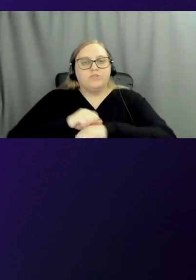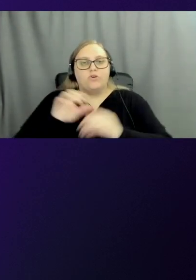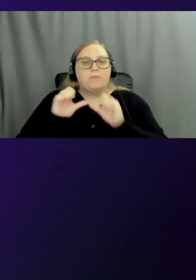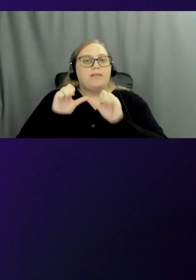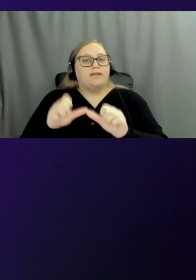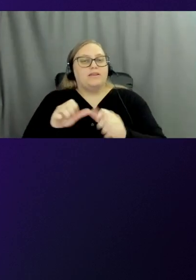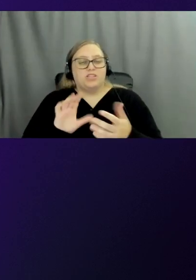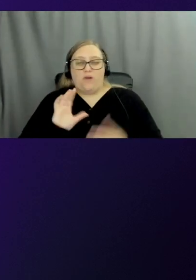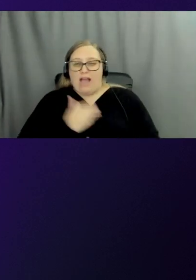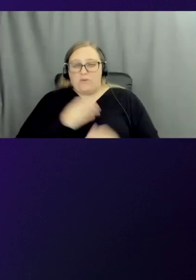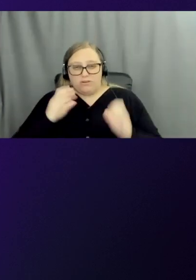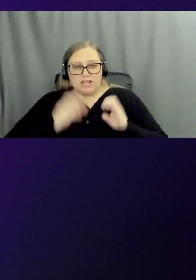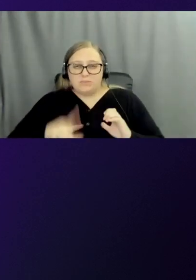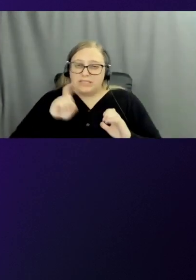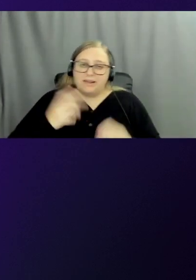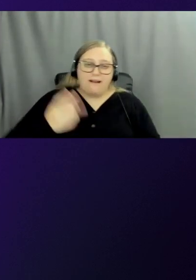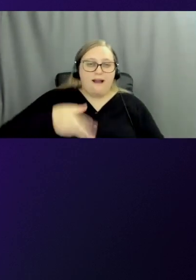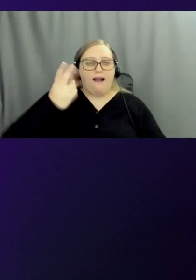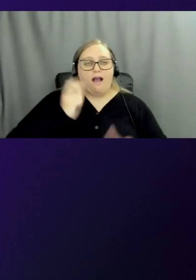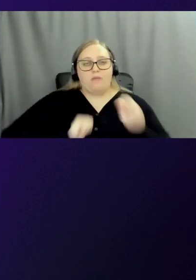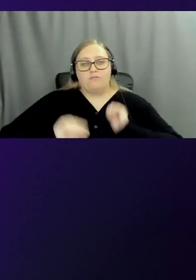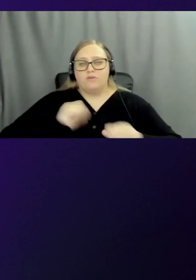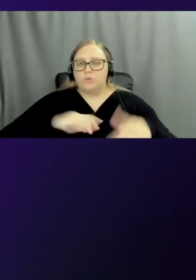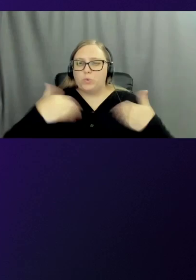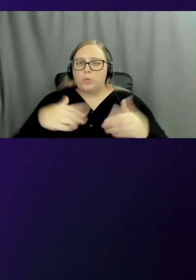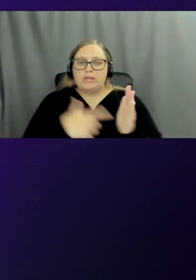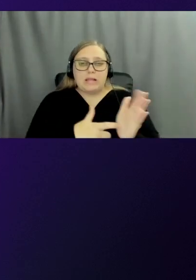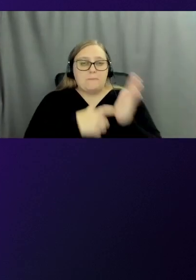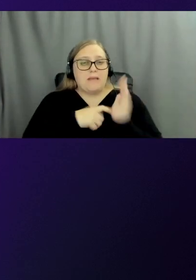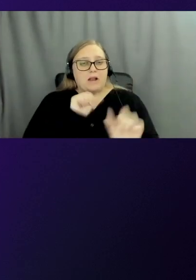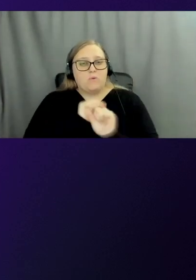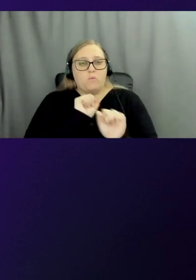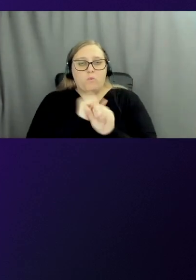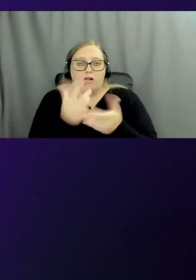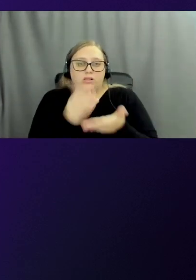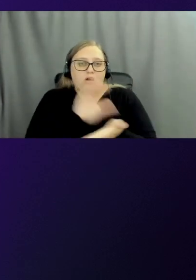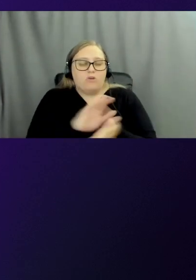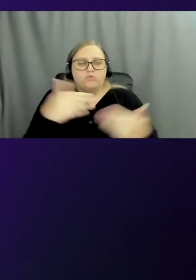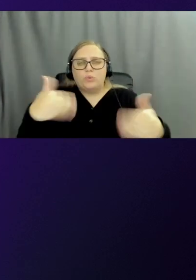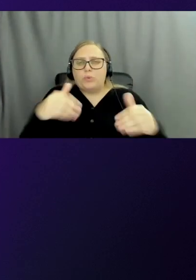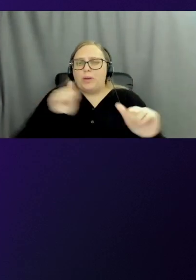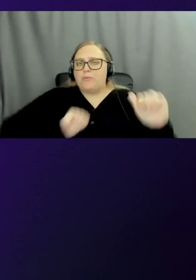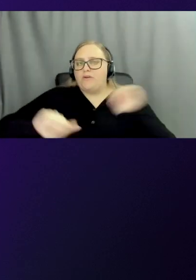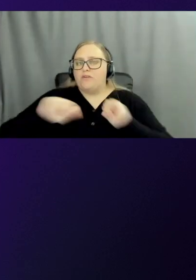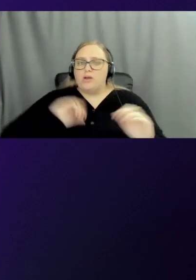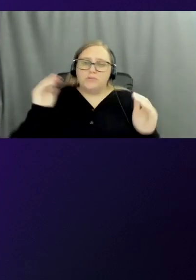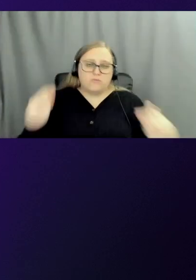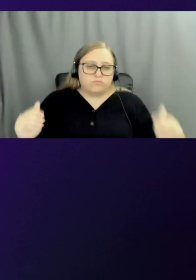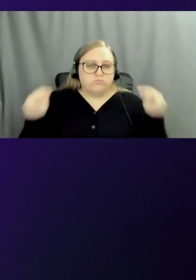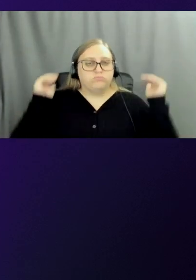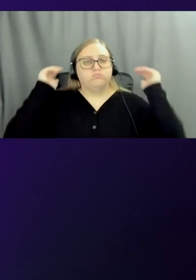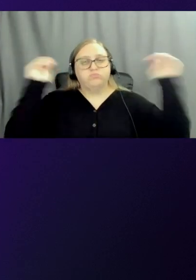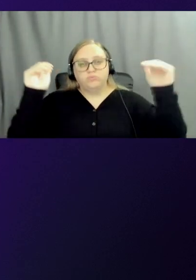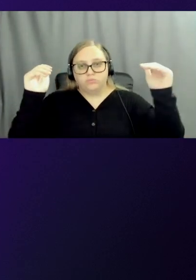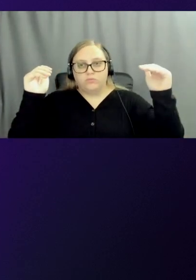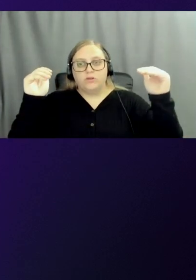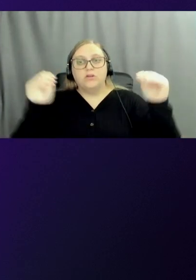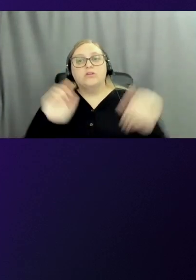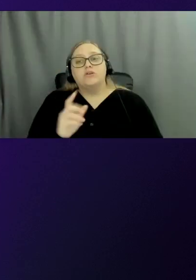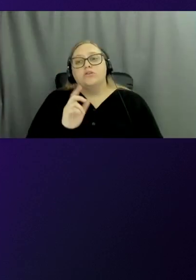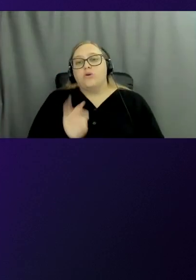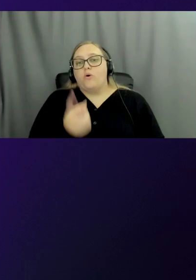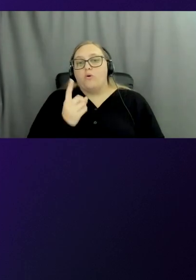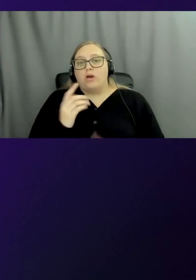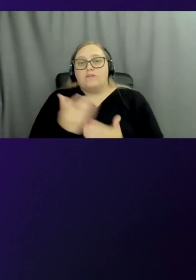very high performance. Their demanding workloads always require performance to be high. So one of the very